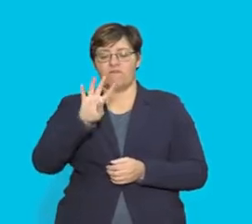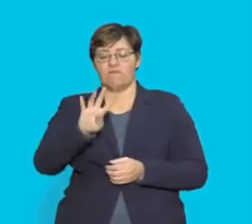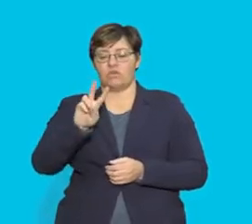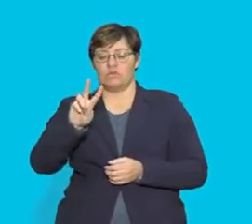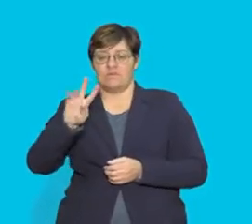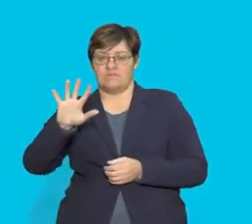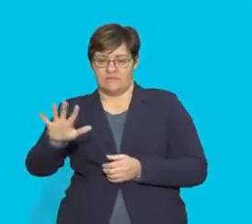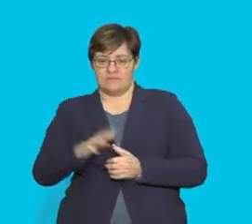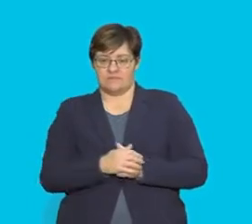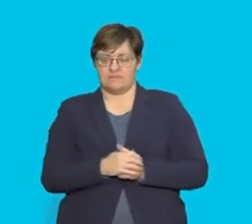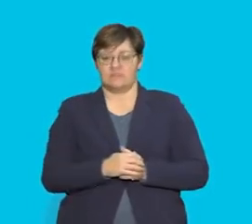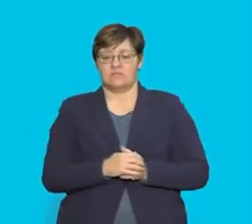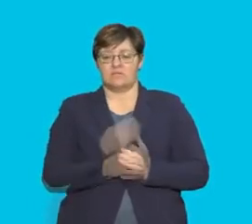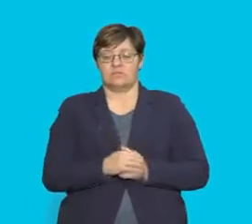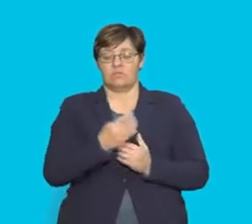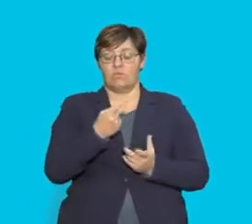174,425. So this is